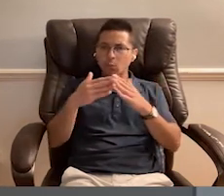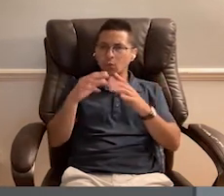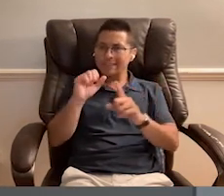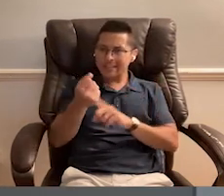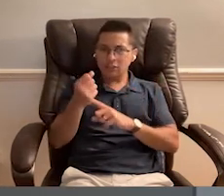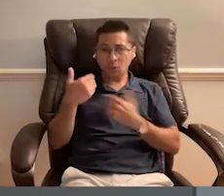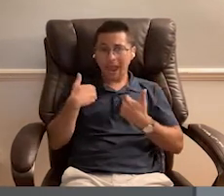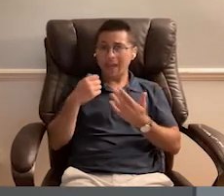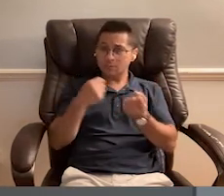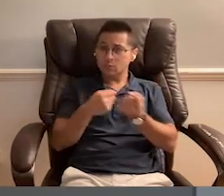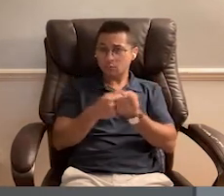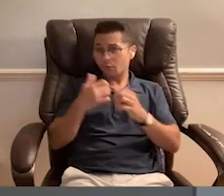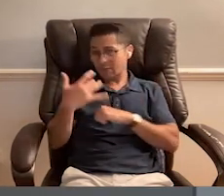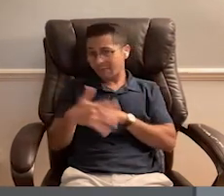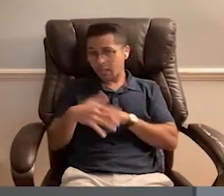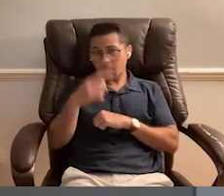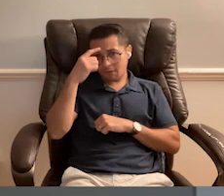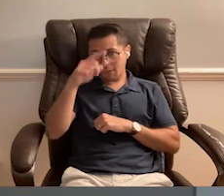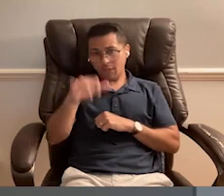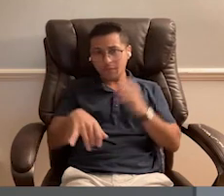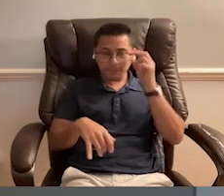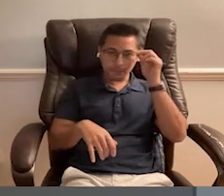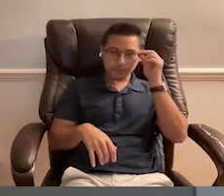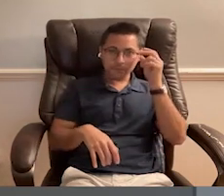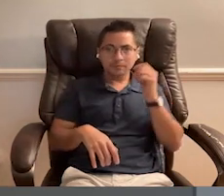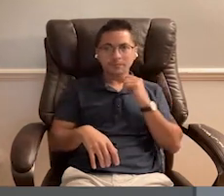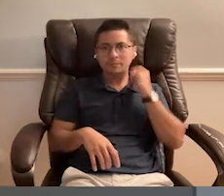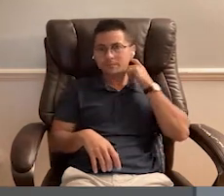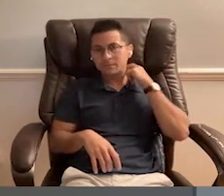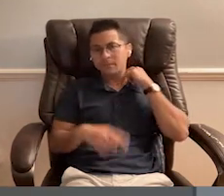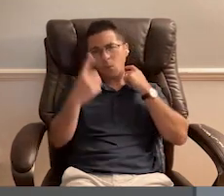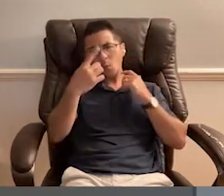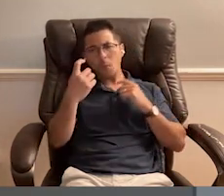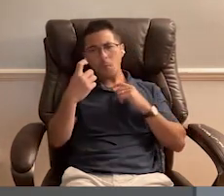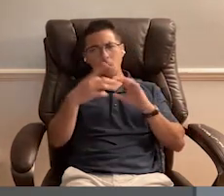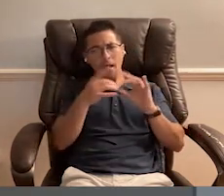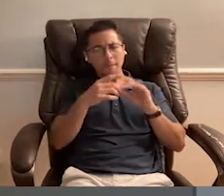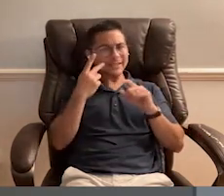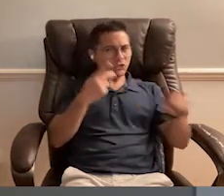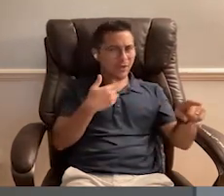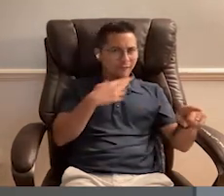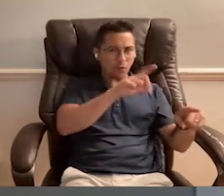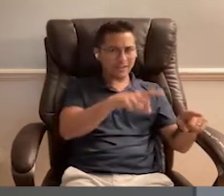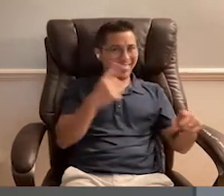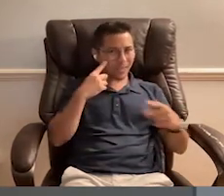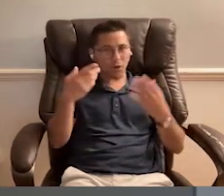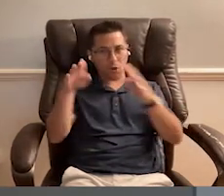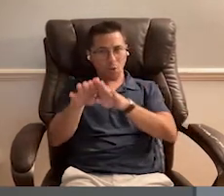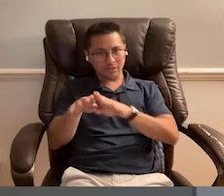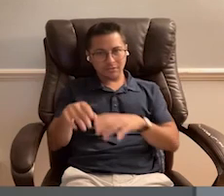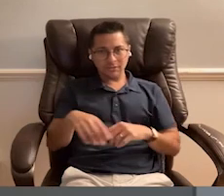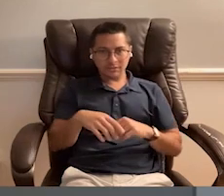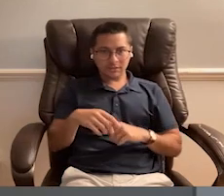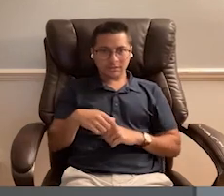in the community, in an integrated community setting. So there are supports available for people who want to work. Let me make one more comment too, and